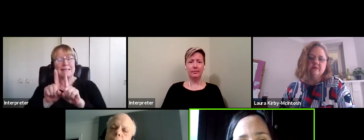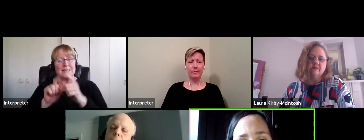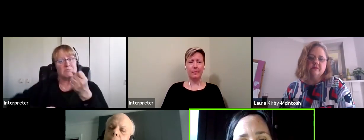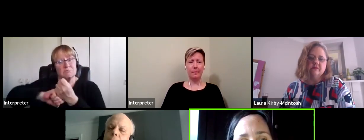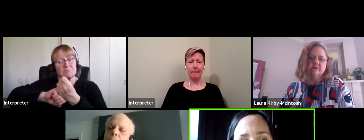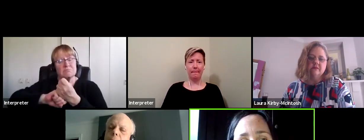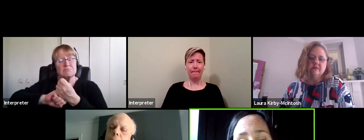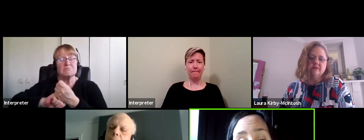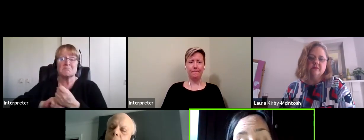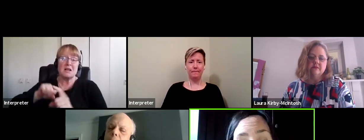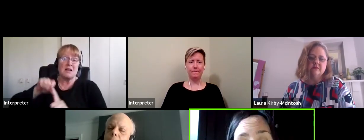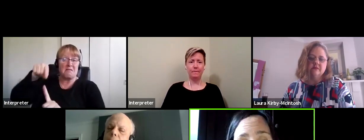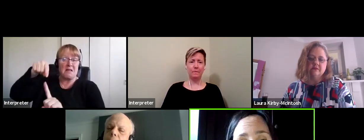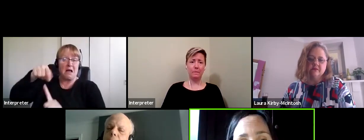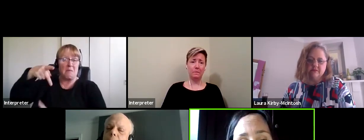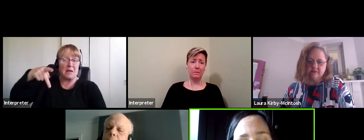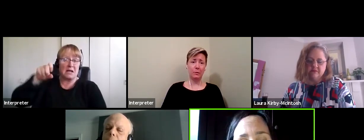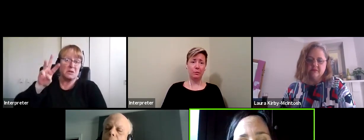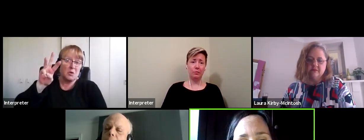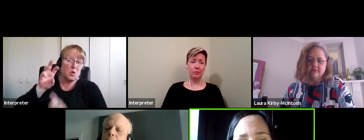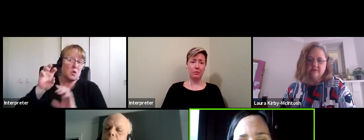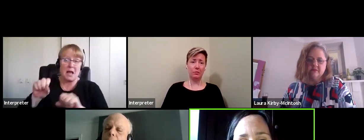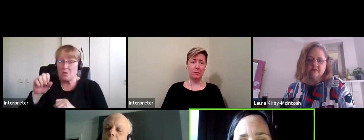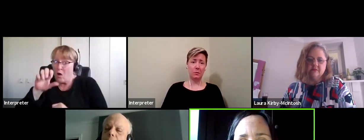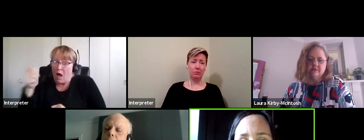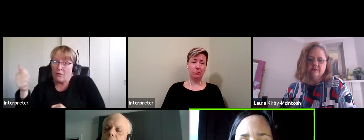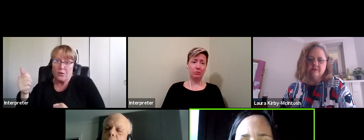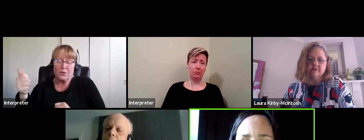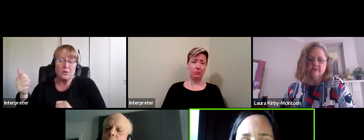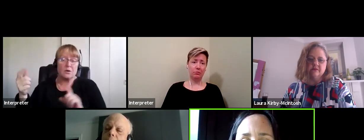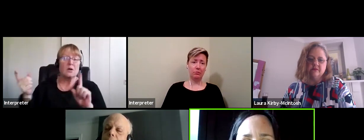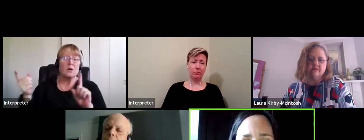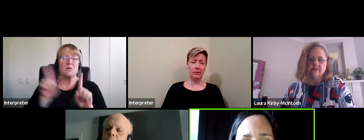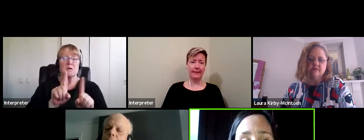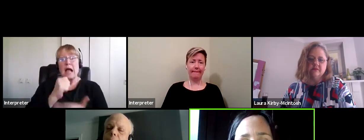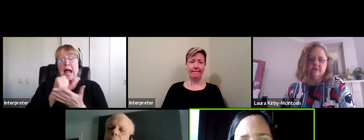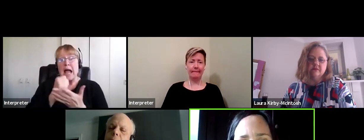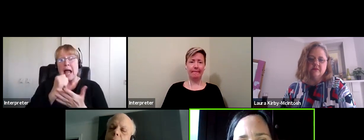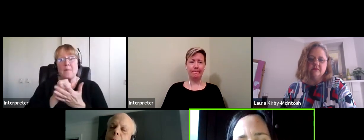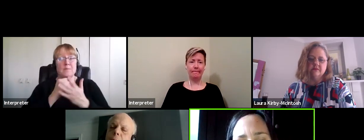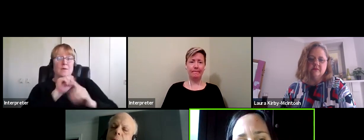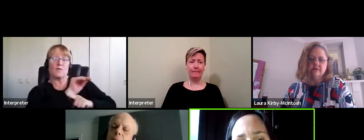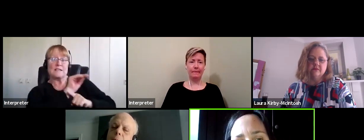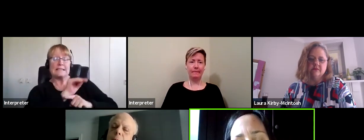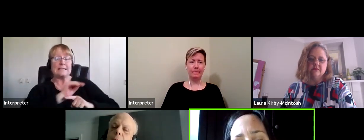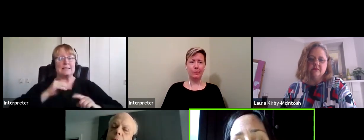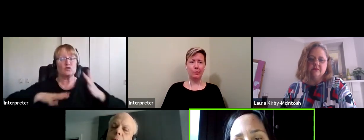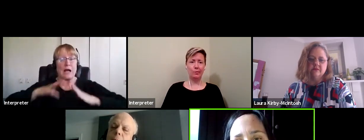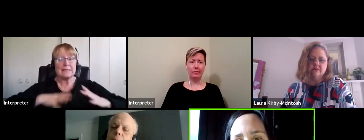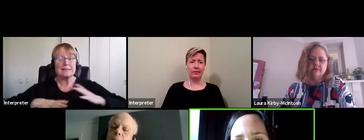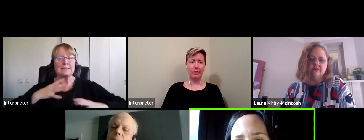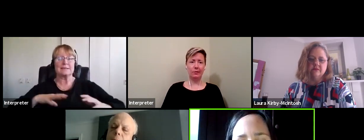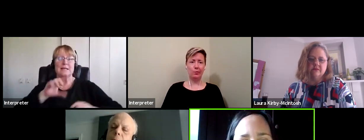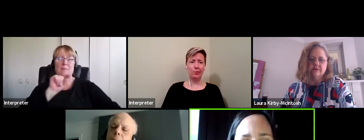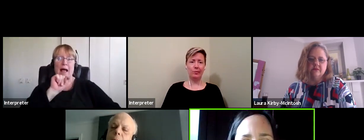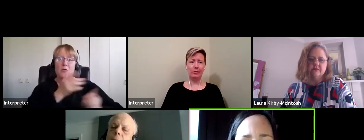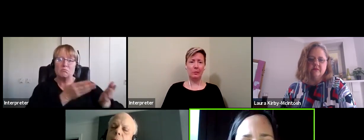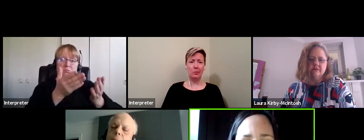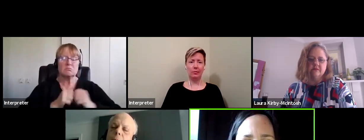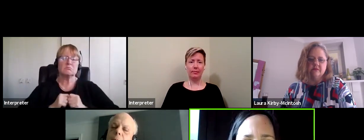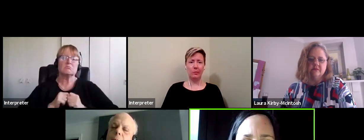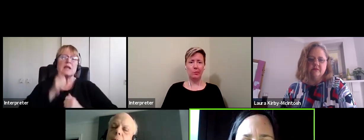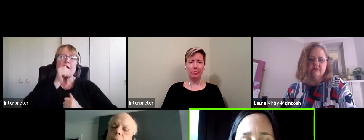personal support workers, but are not always, and they assist people with things like eating, dressing, using the bathroom, necessary activities of